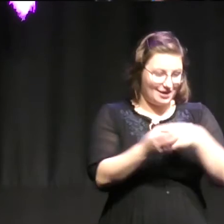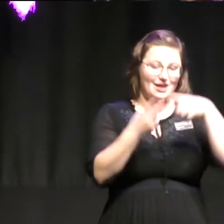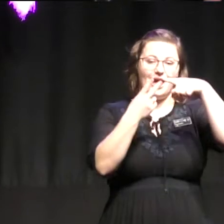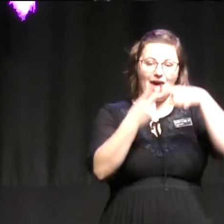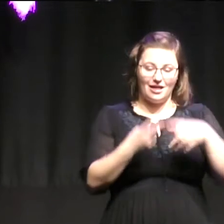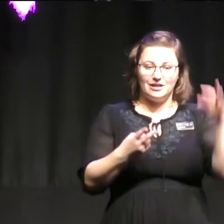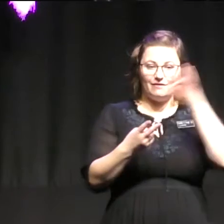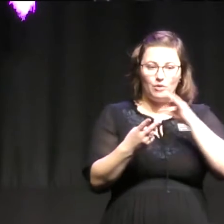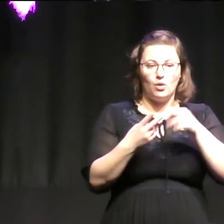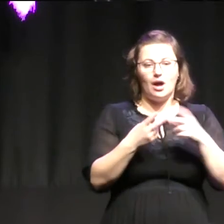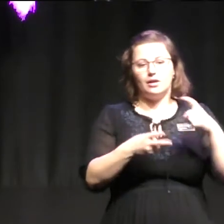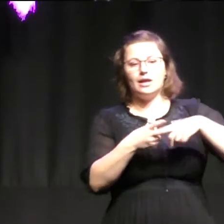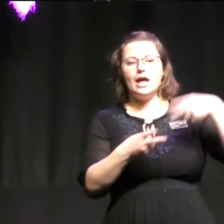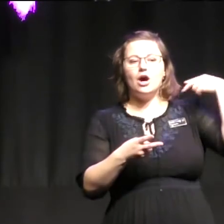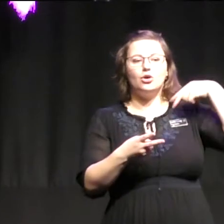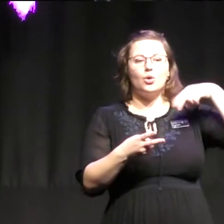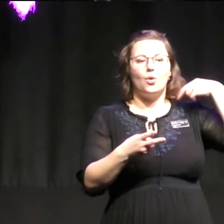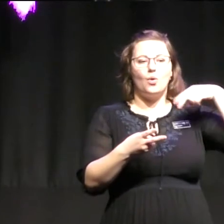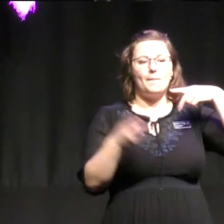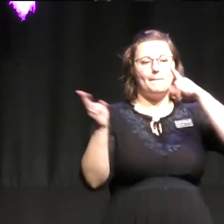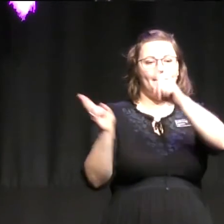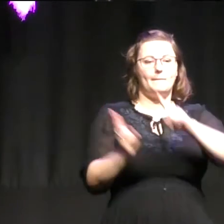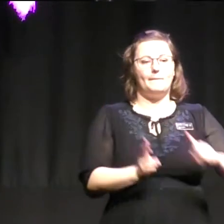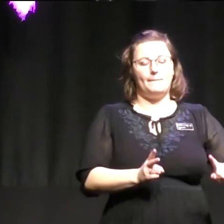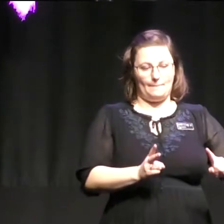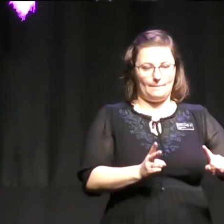second one was on the Roma